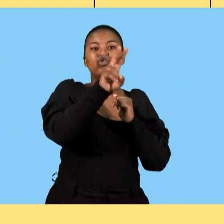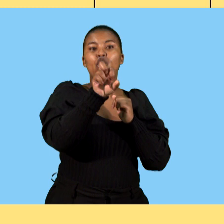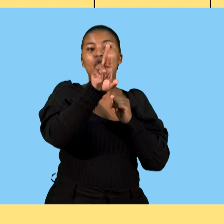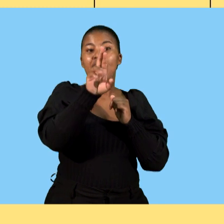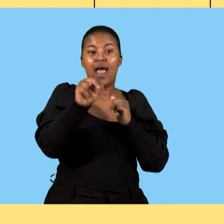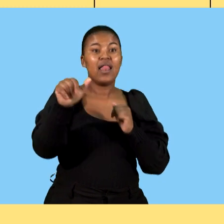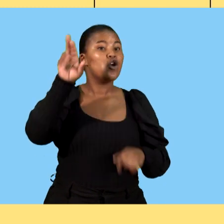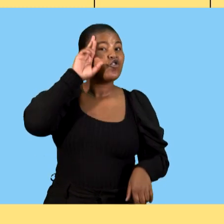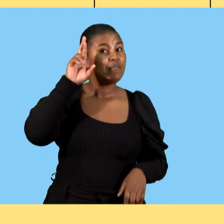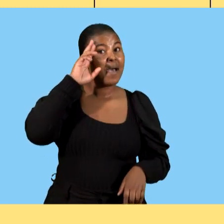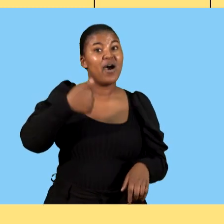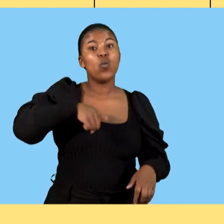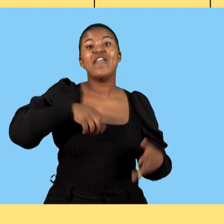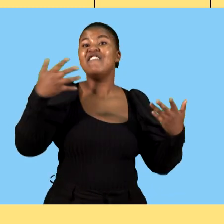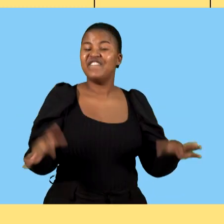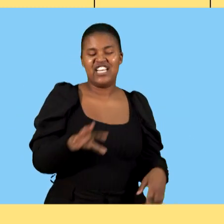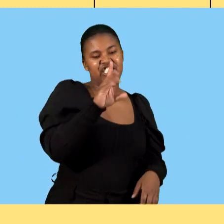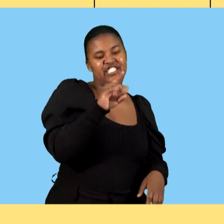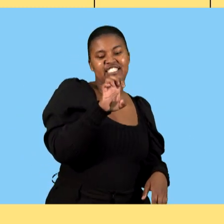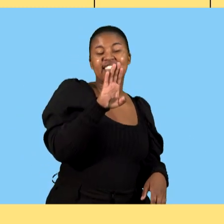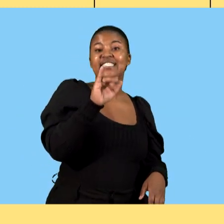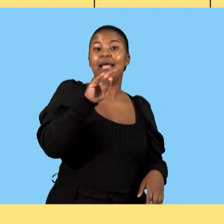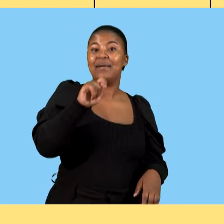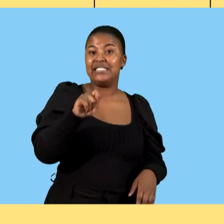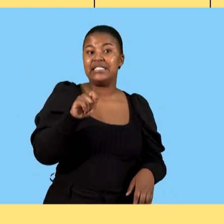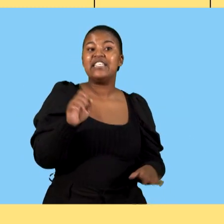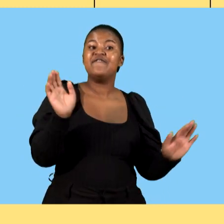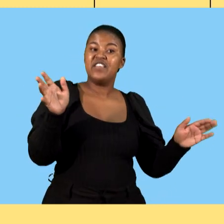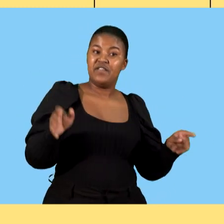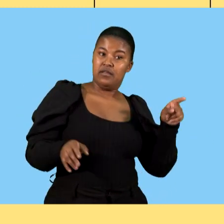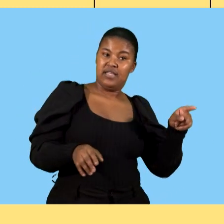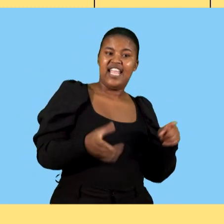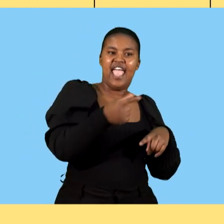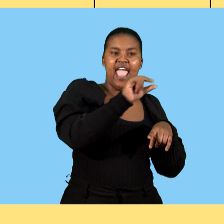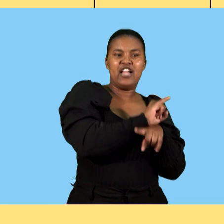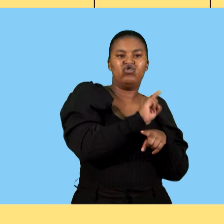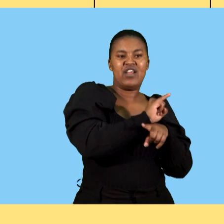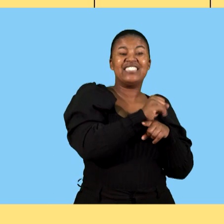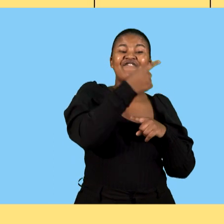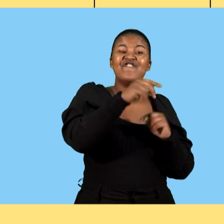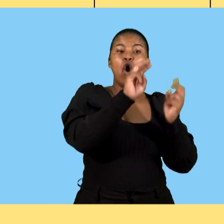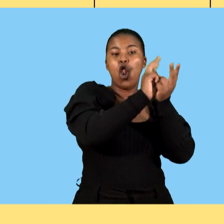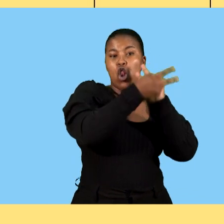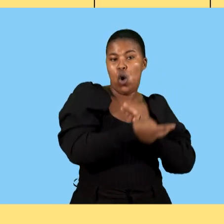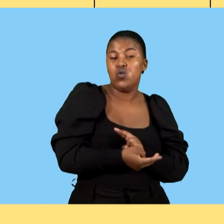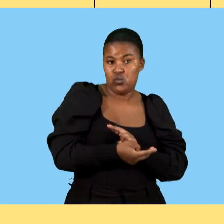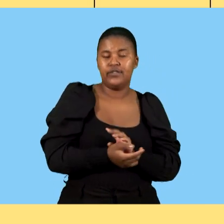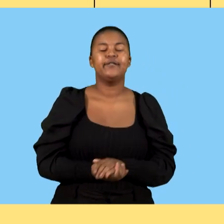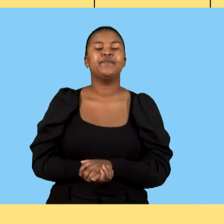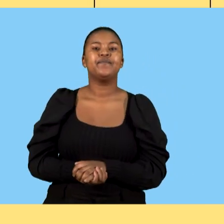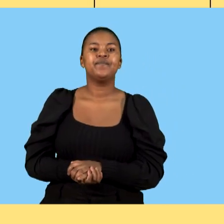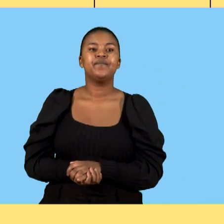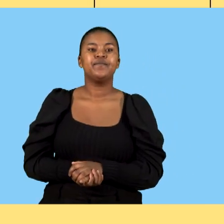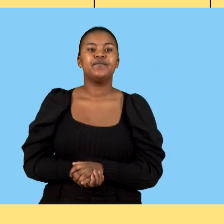we debited our interest on loan. So that means I'll come here and I'm going to debit interest on